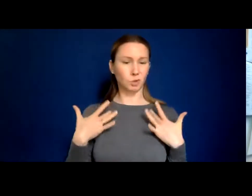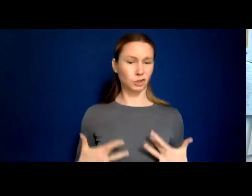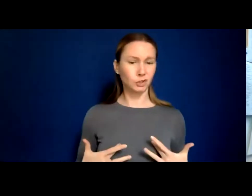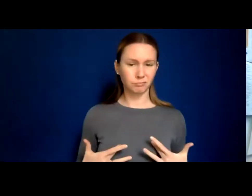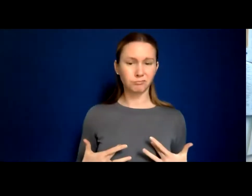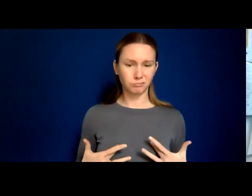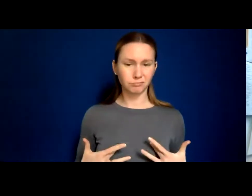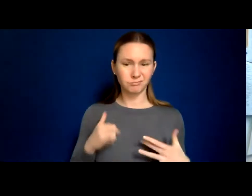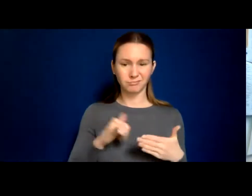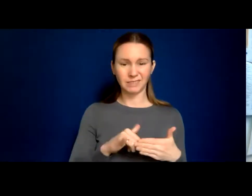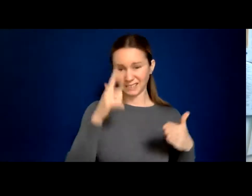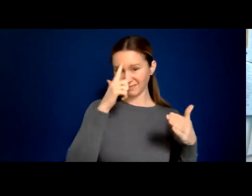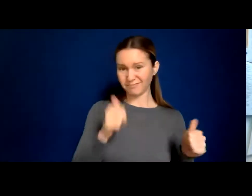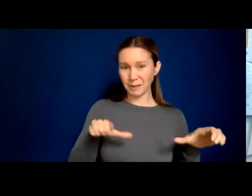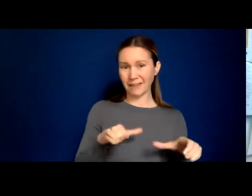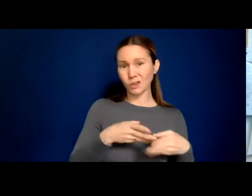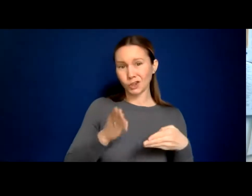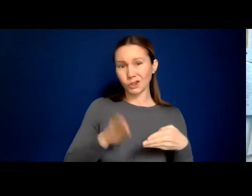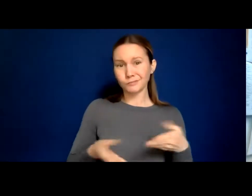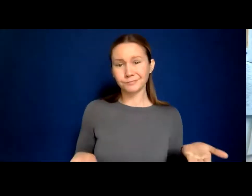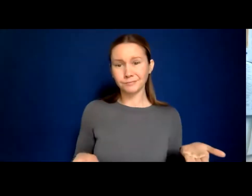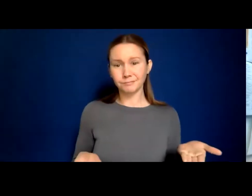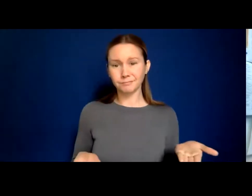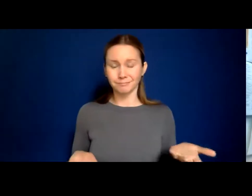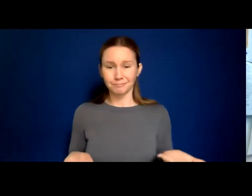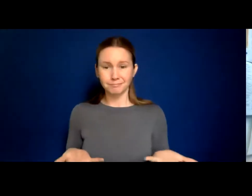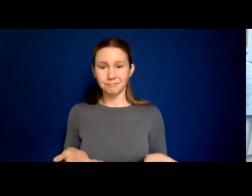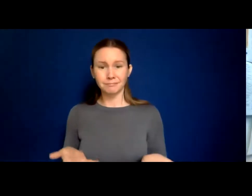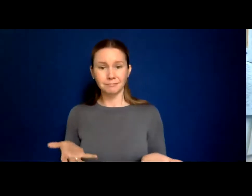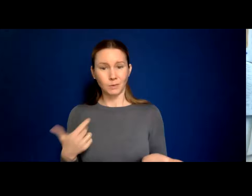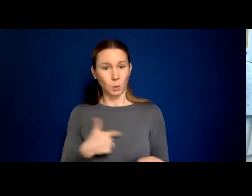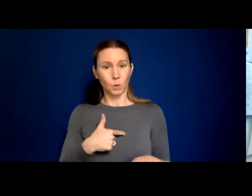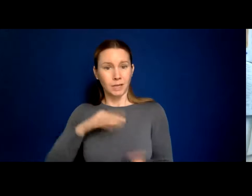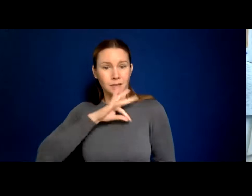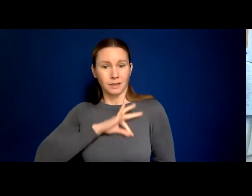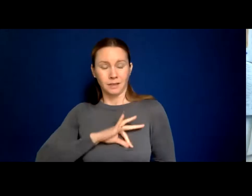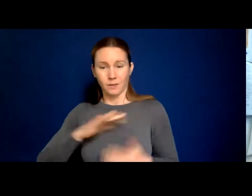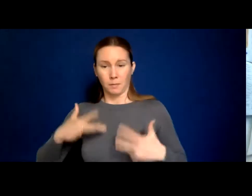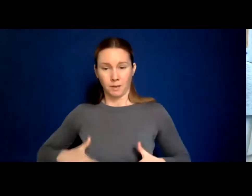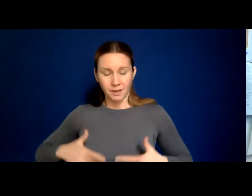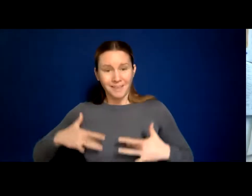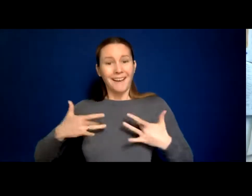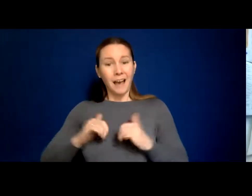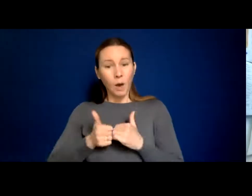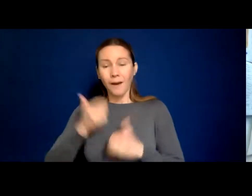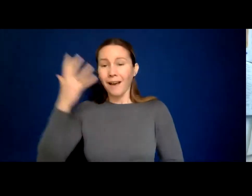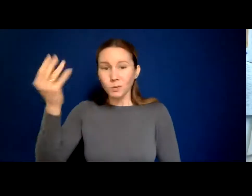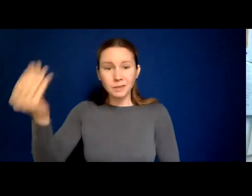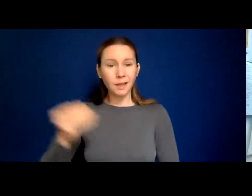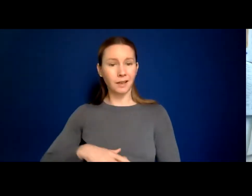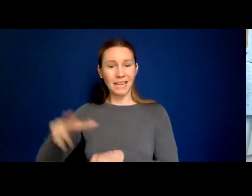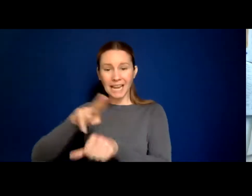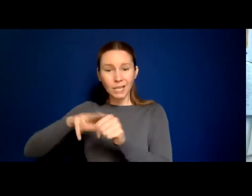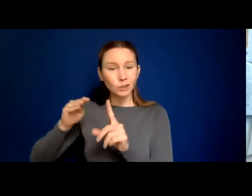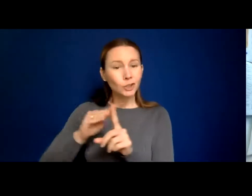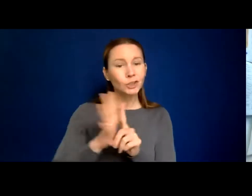behavioral outcome. It's just like we would do. It's getting outside, being in nature, having joyful experiences. This is all